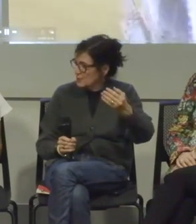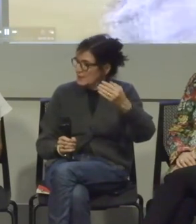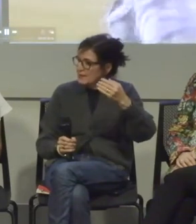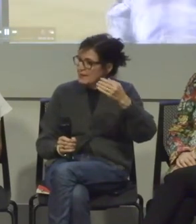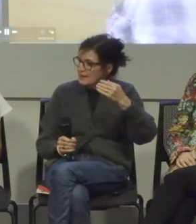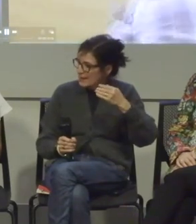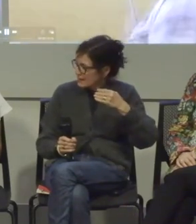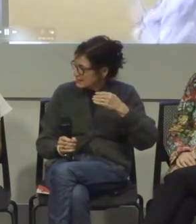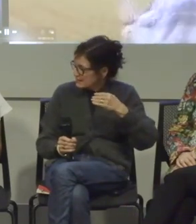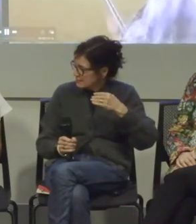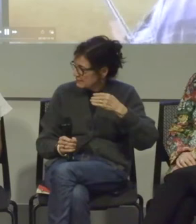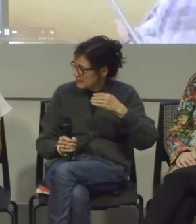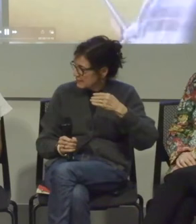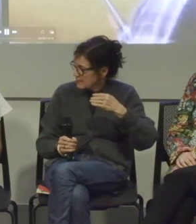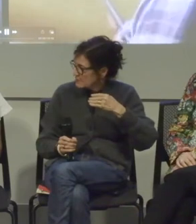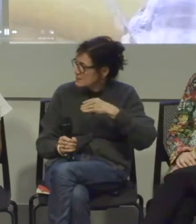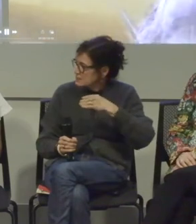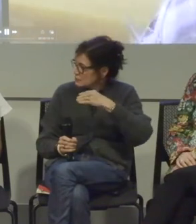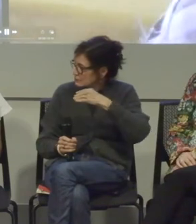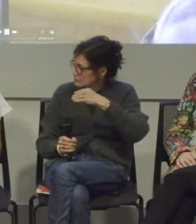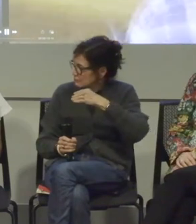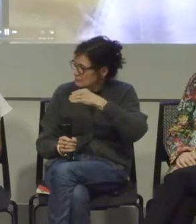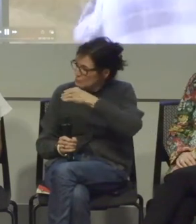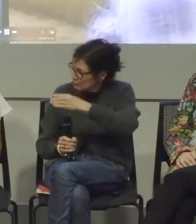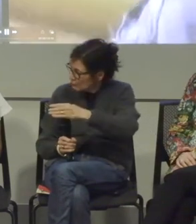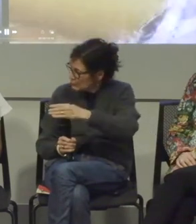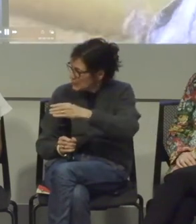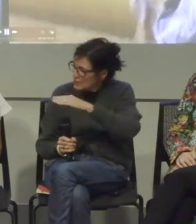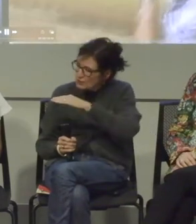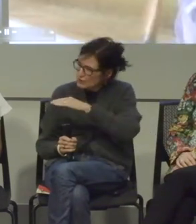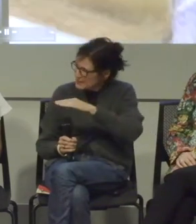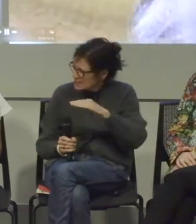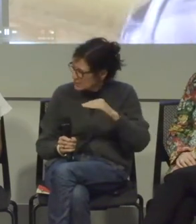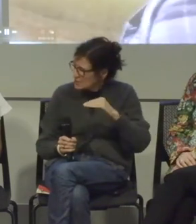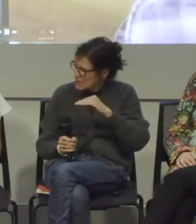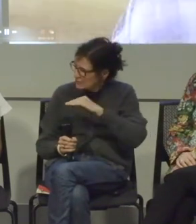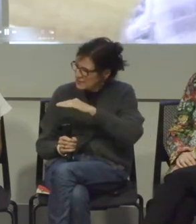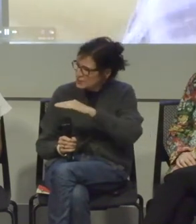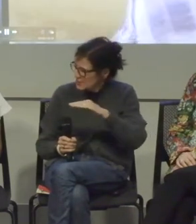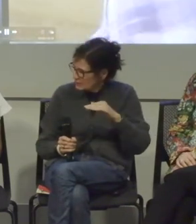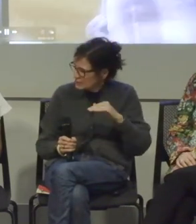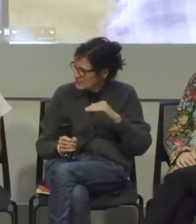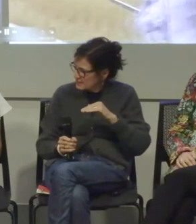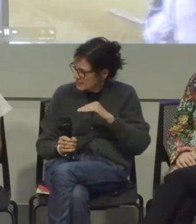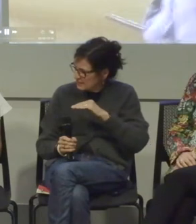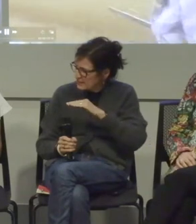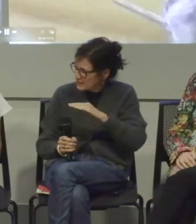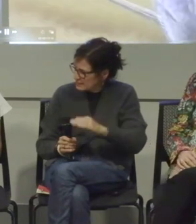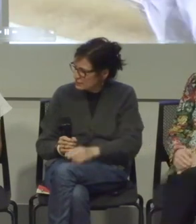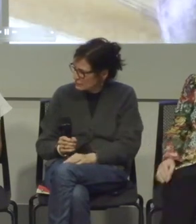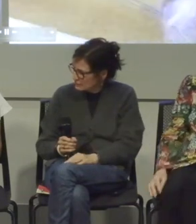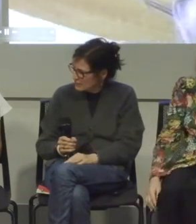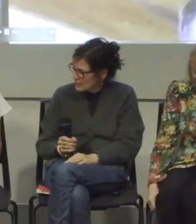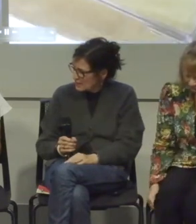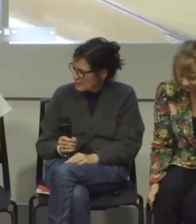help artists of eminence to move forward. You know, it's just generally a generosity thing that needs